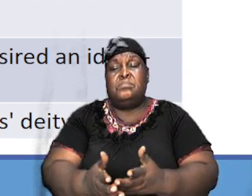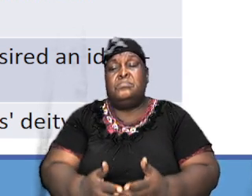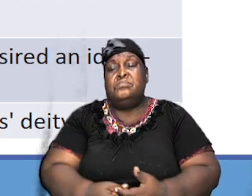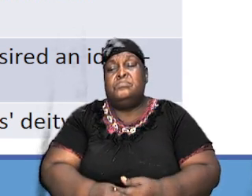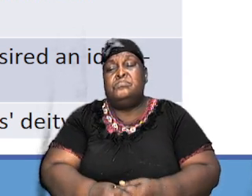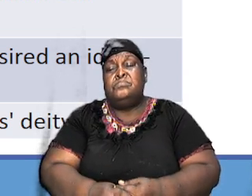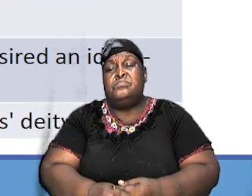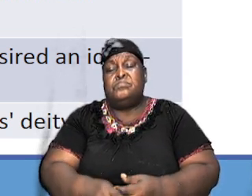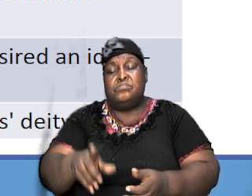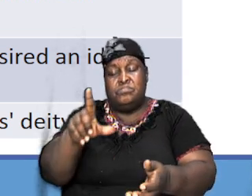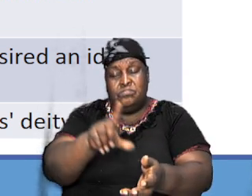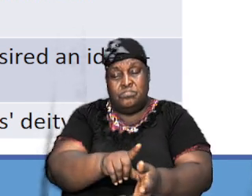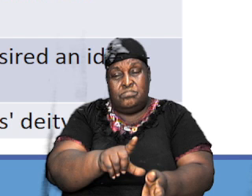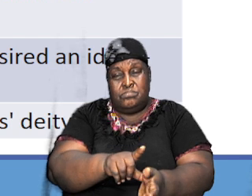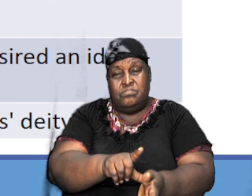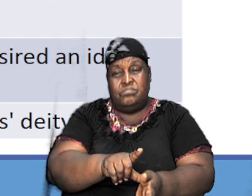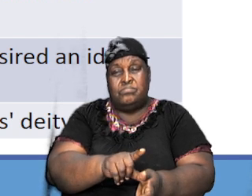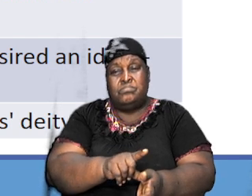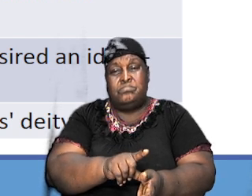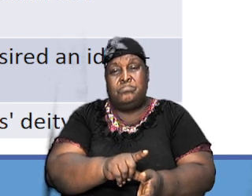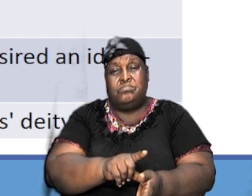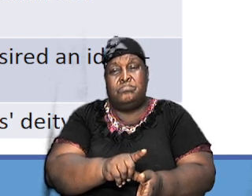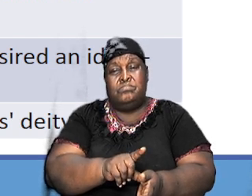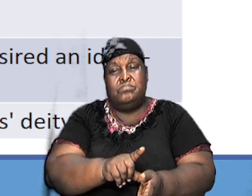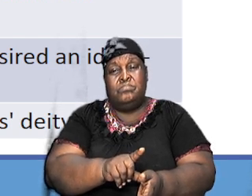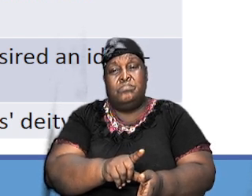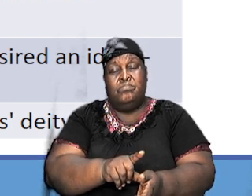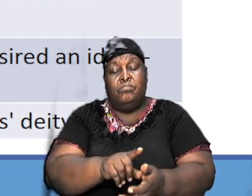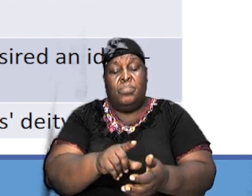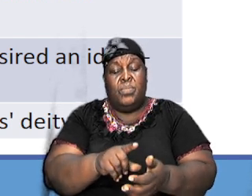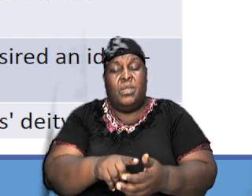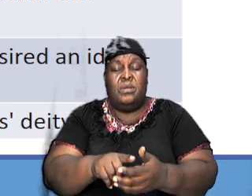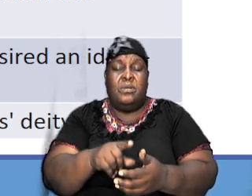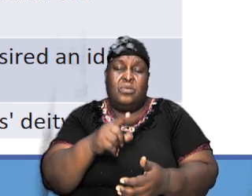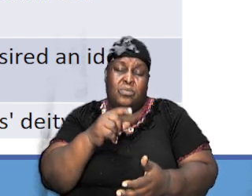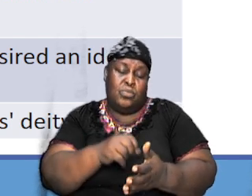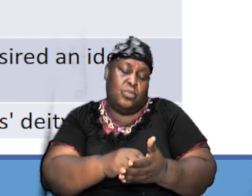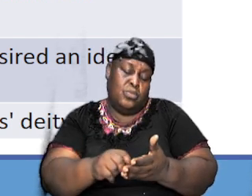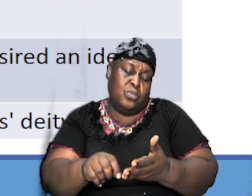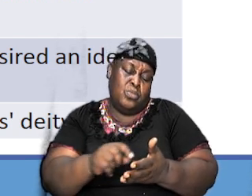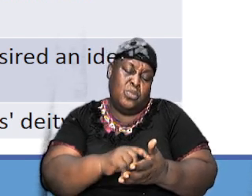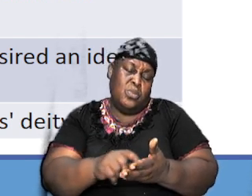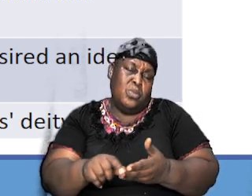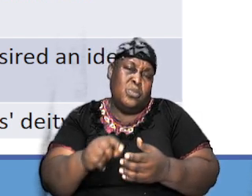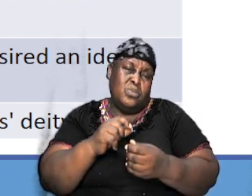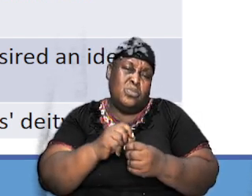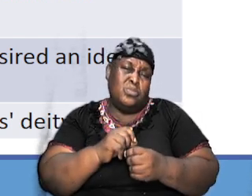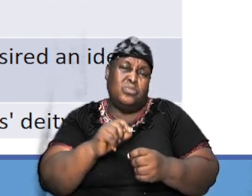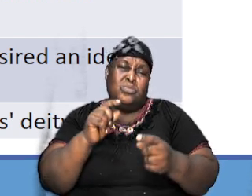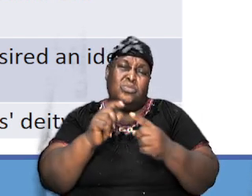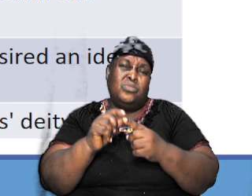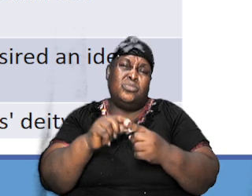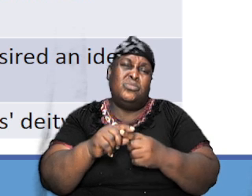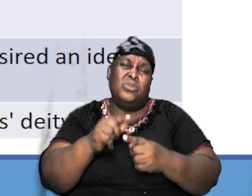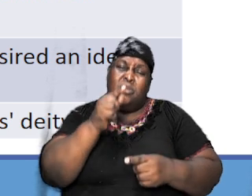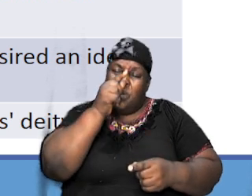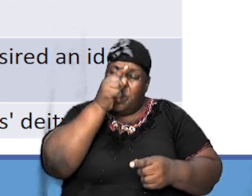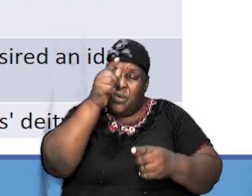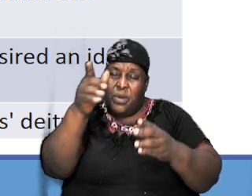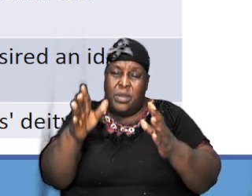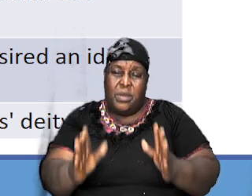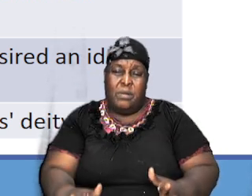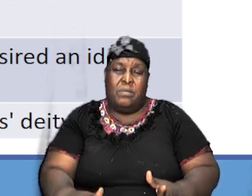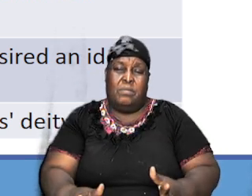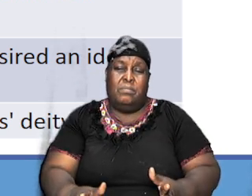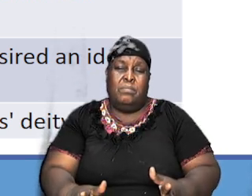Luke wrote primarily to the Greek, And the Greek desired an ideal